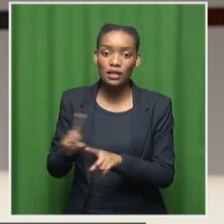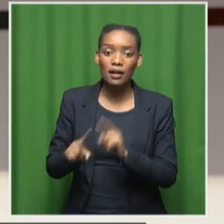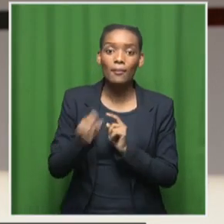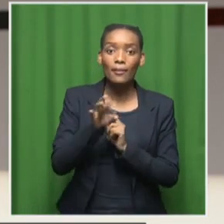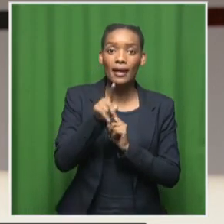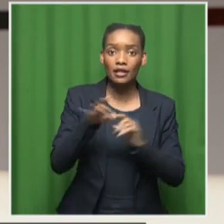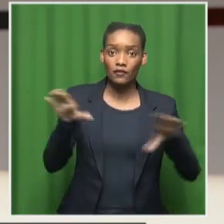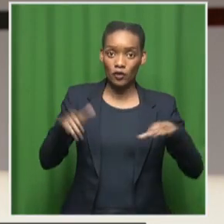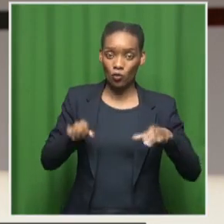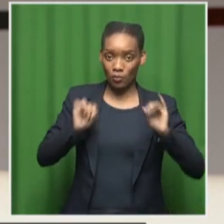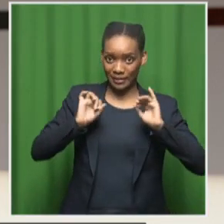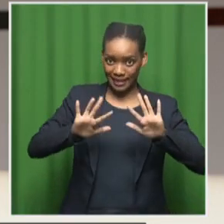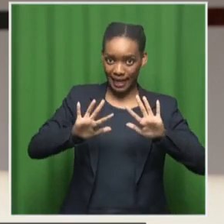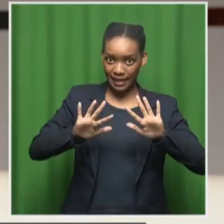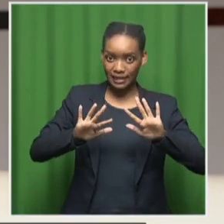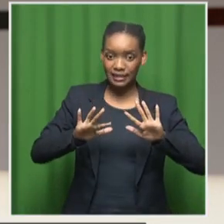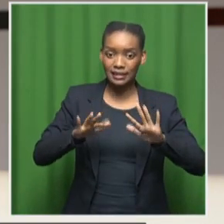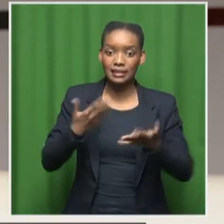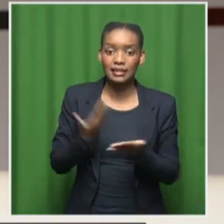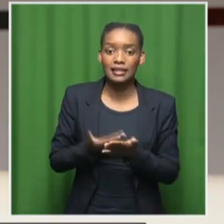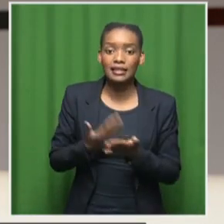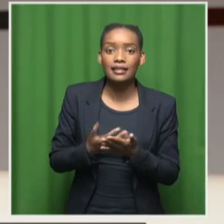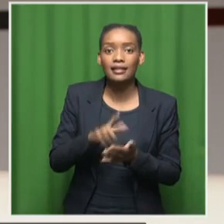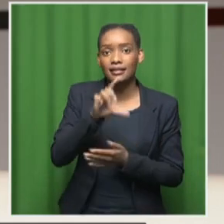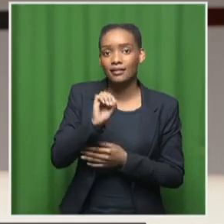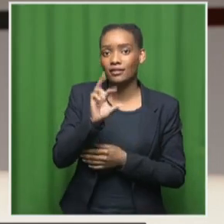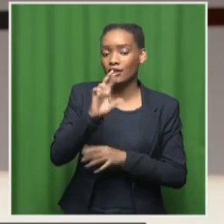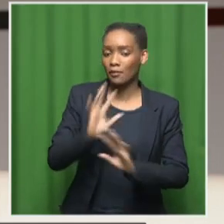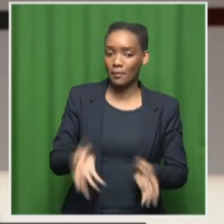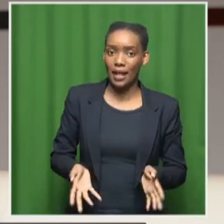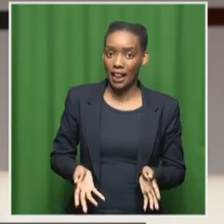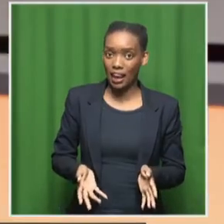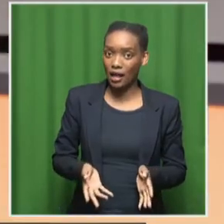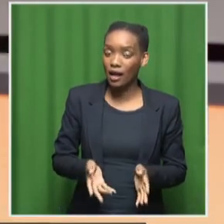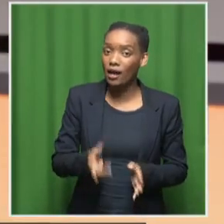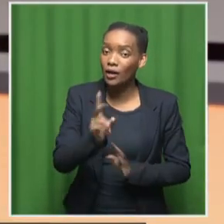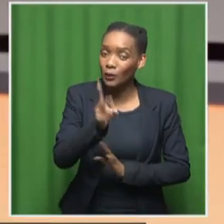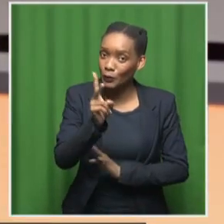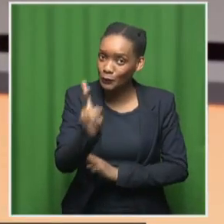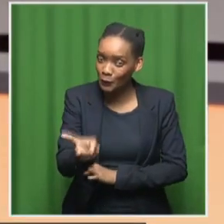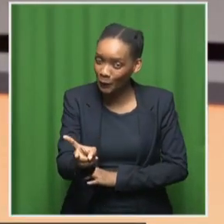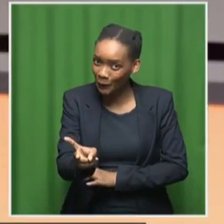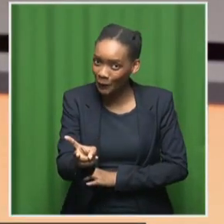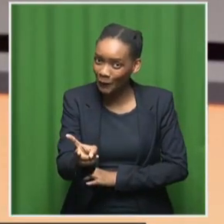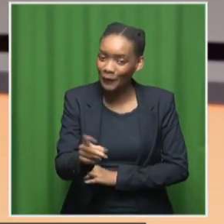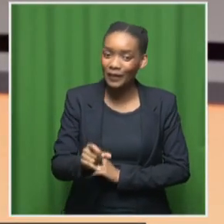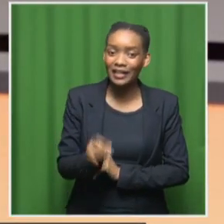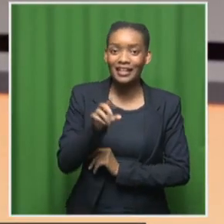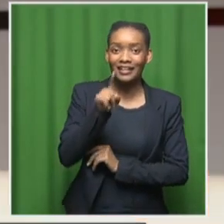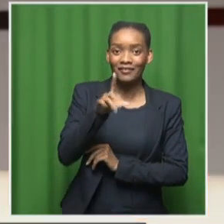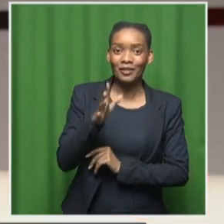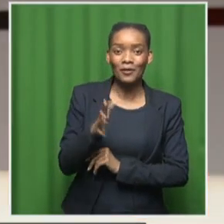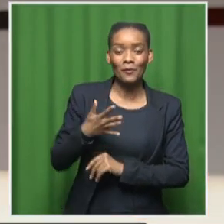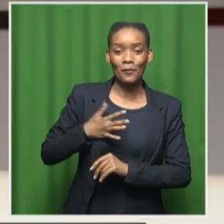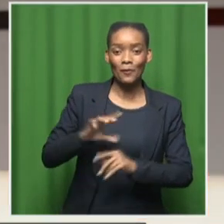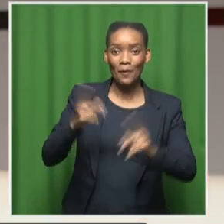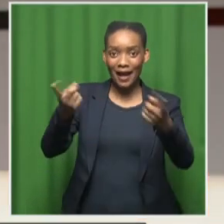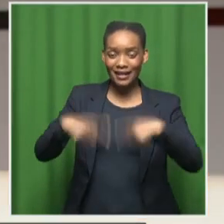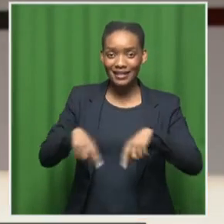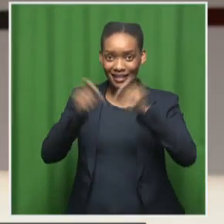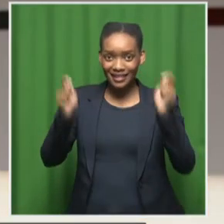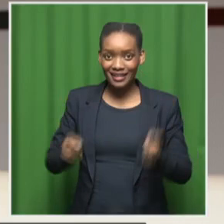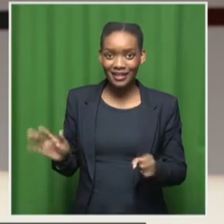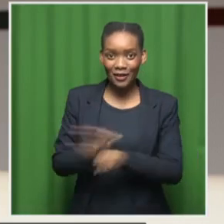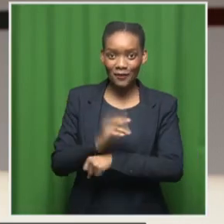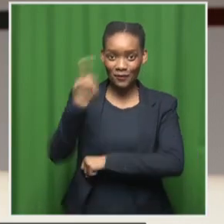group of 10, you can see the shows for only 70 Rand. How cool is that? And if you want to come to the theatre for a full day and